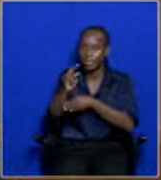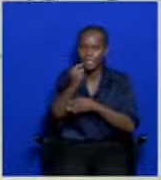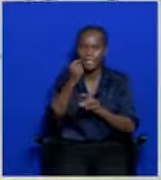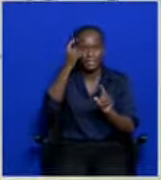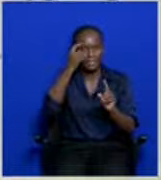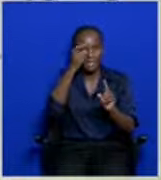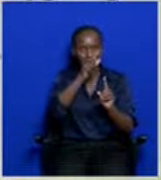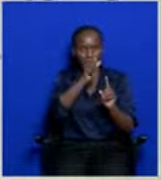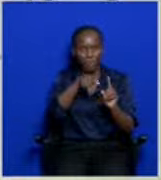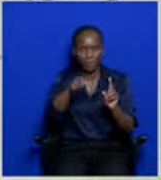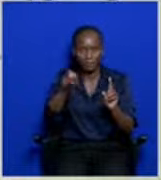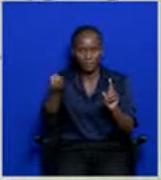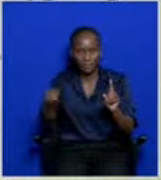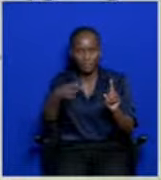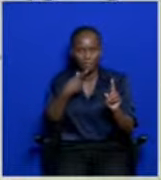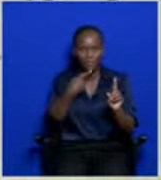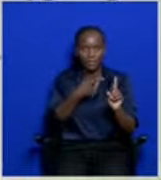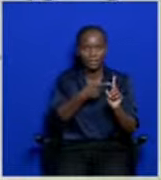MPO